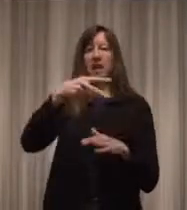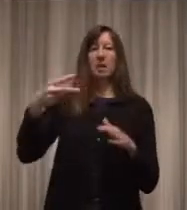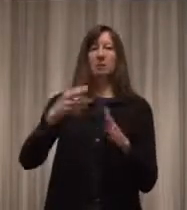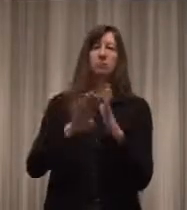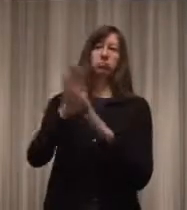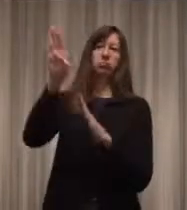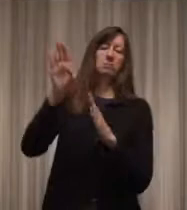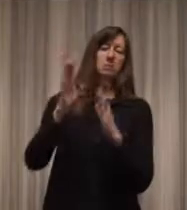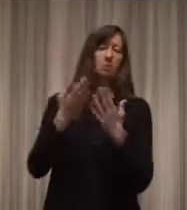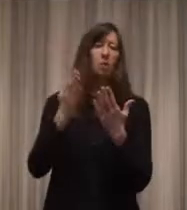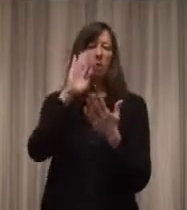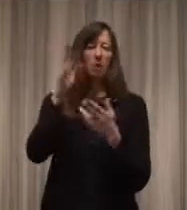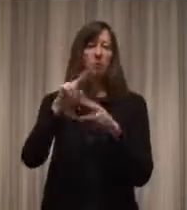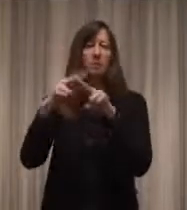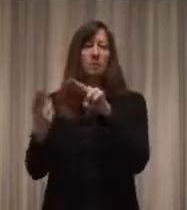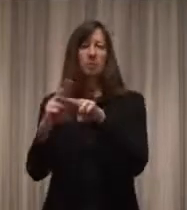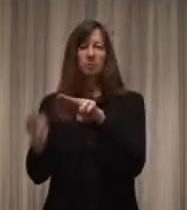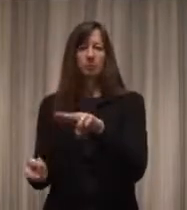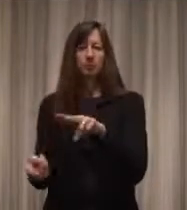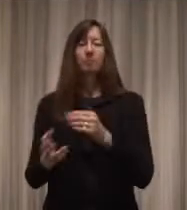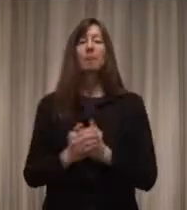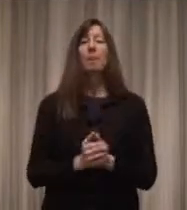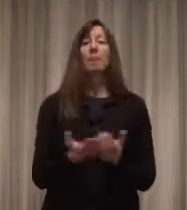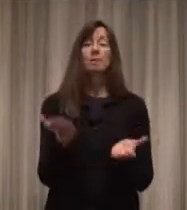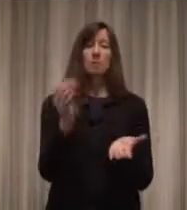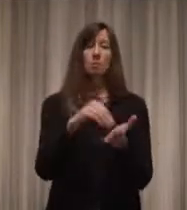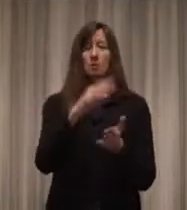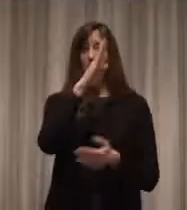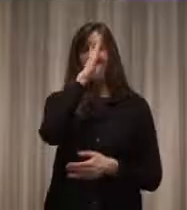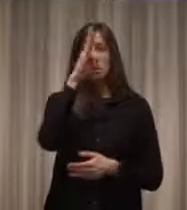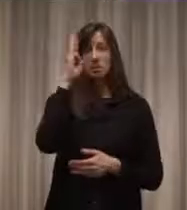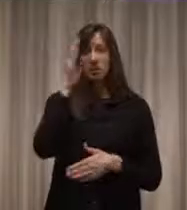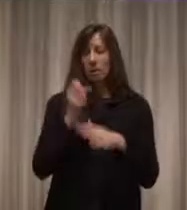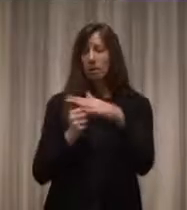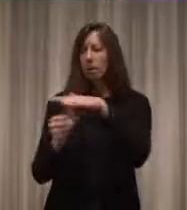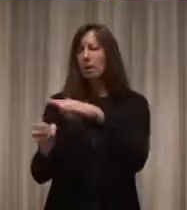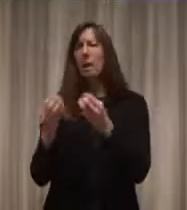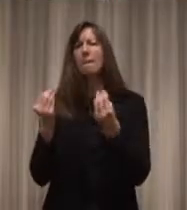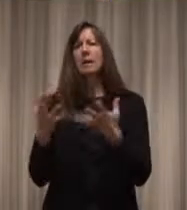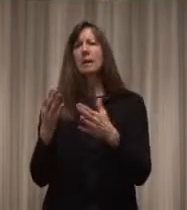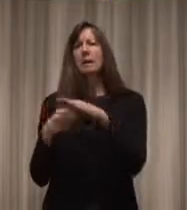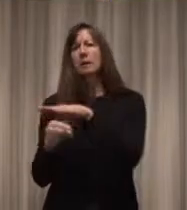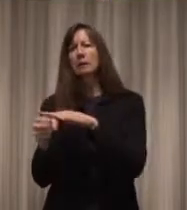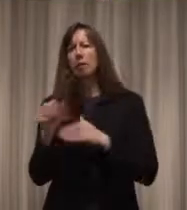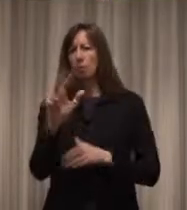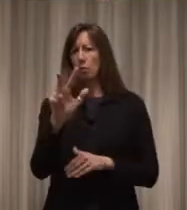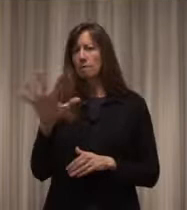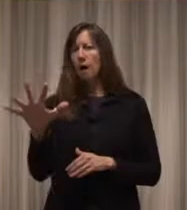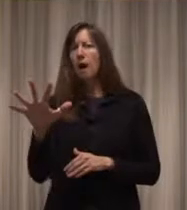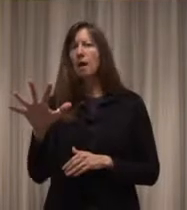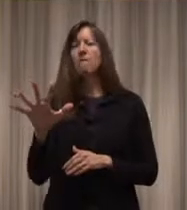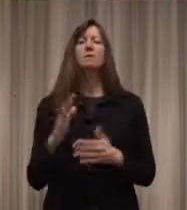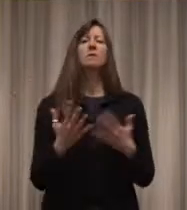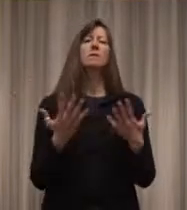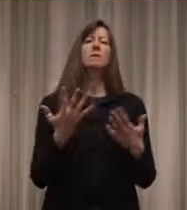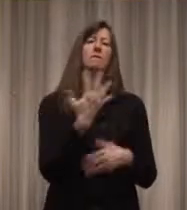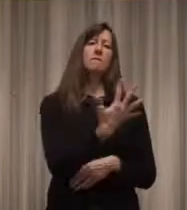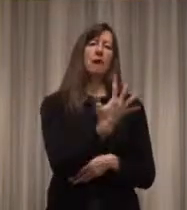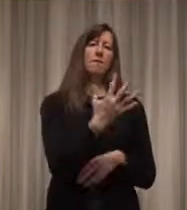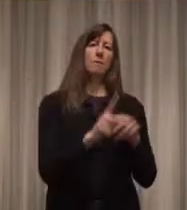at 35 hospitalized, 5 in the ICU, and as you can see, more than